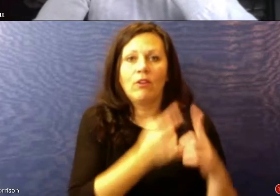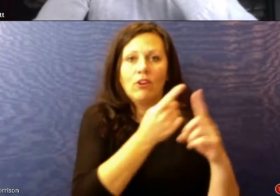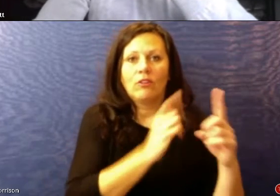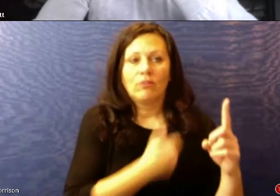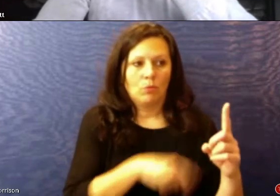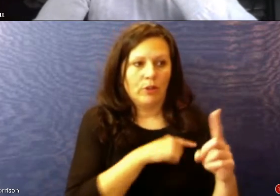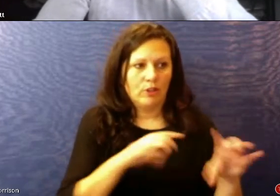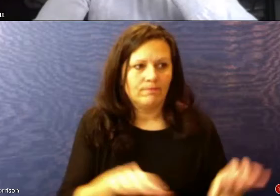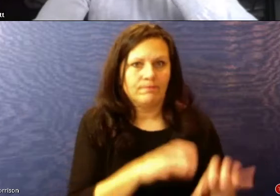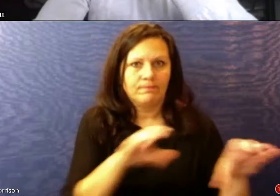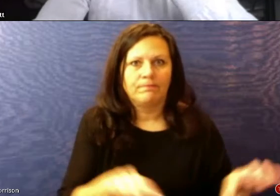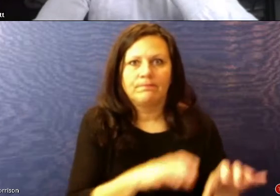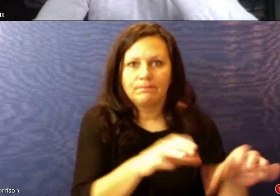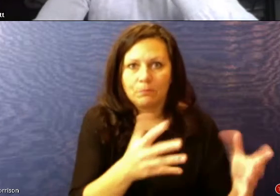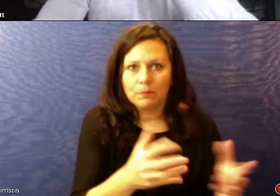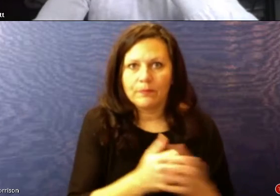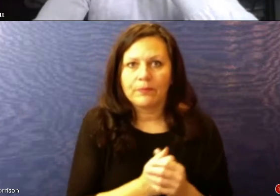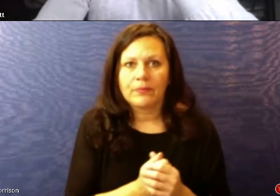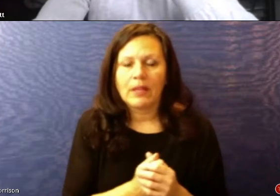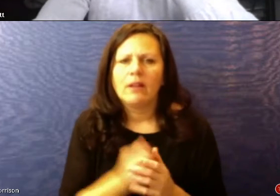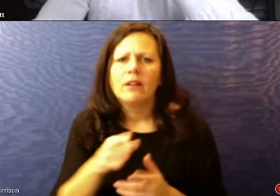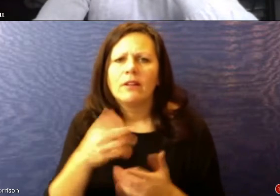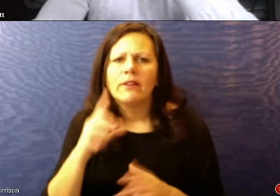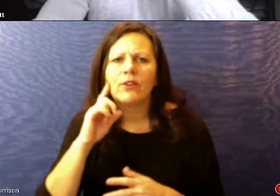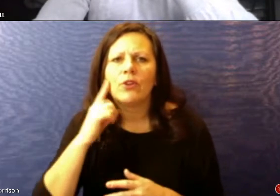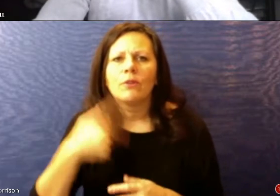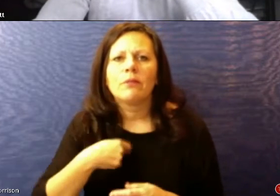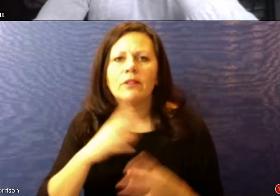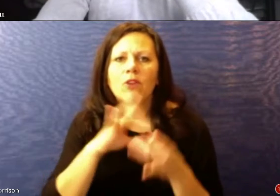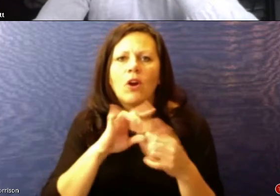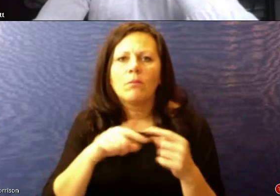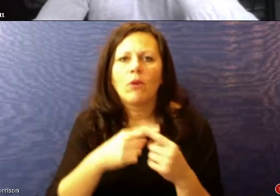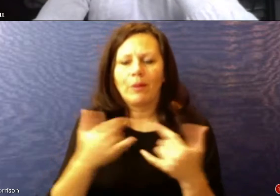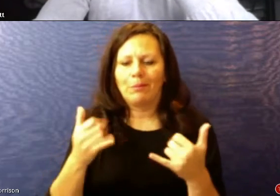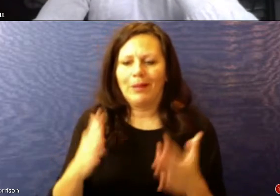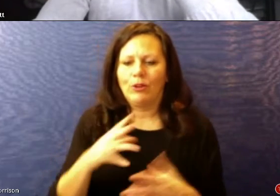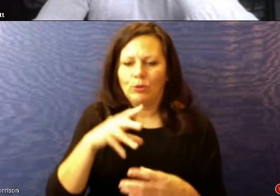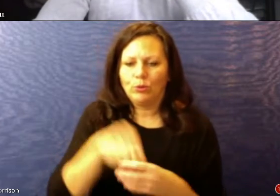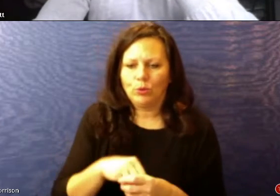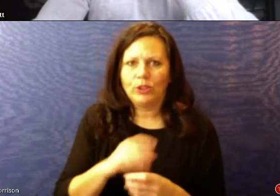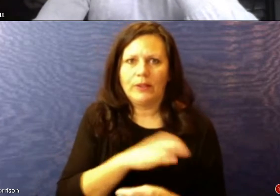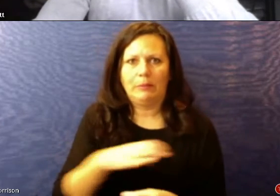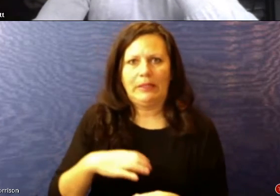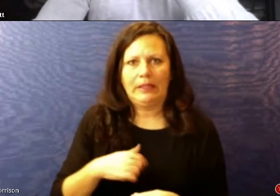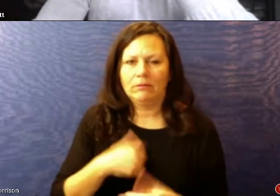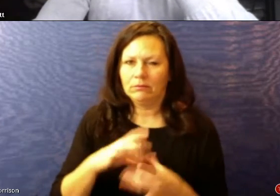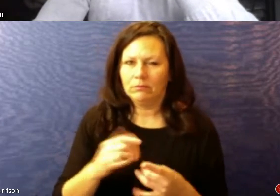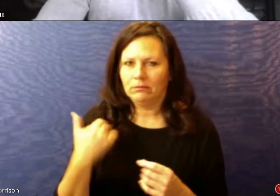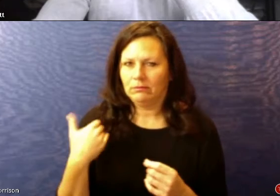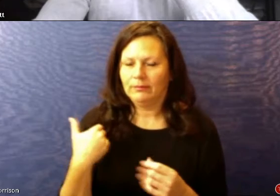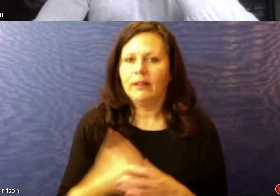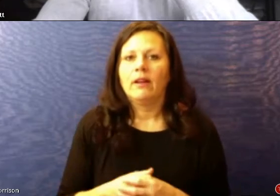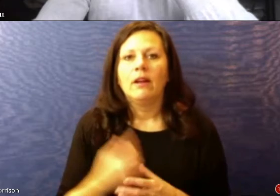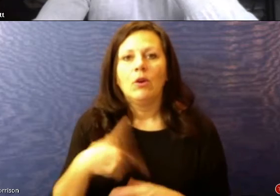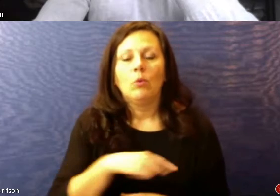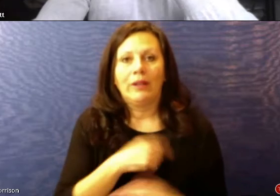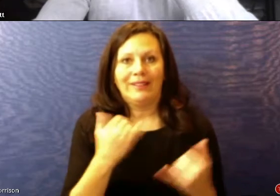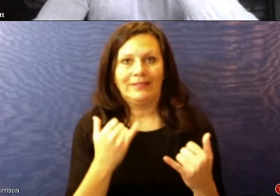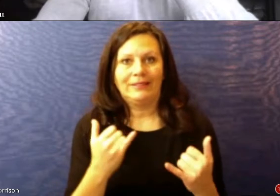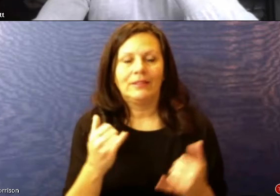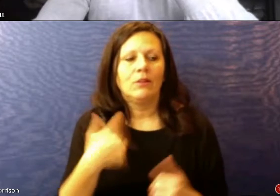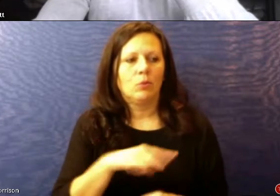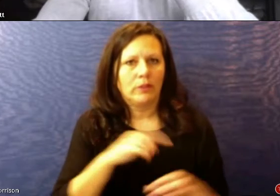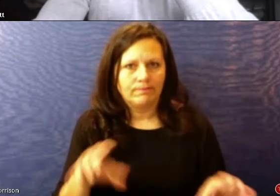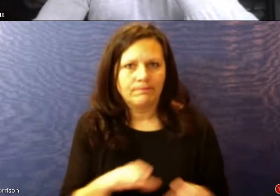is you heard me mention the Player Inclusion Committee a little while ago. We are actively working on, as we speak,